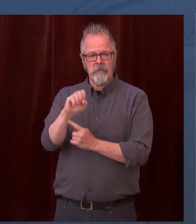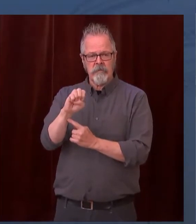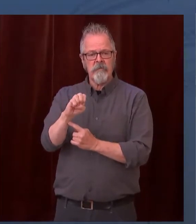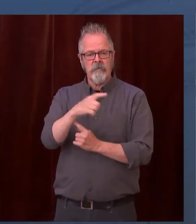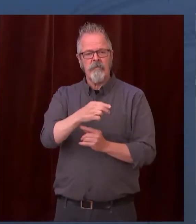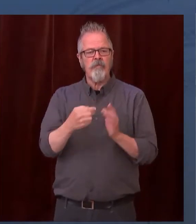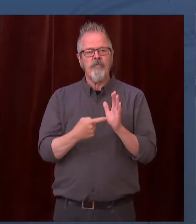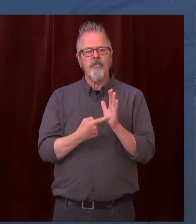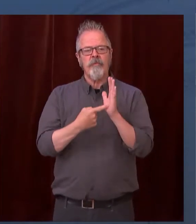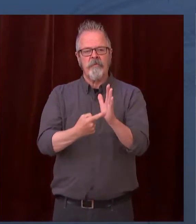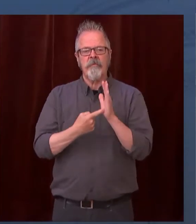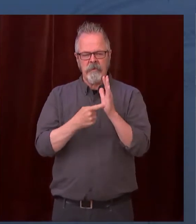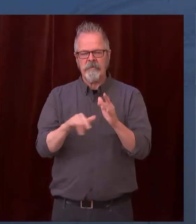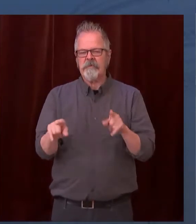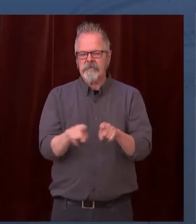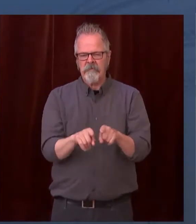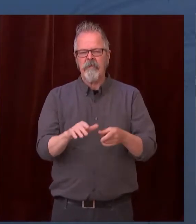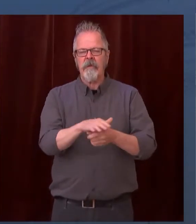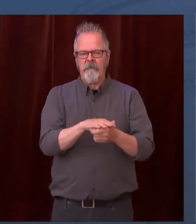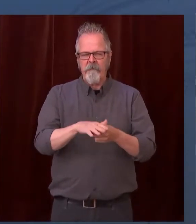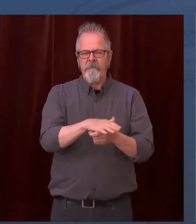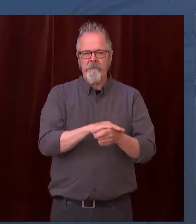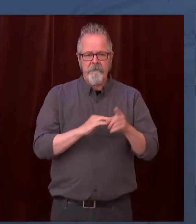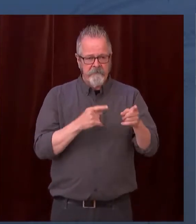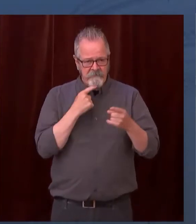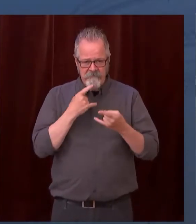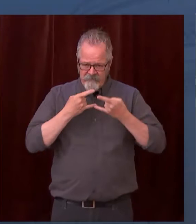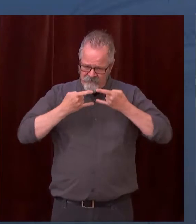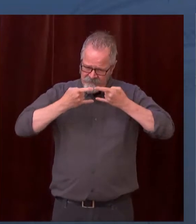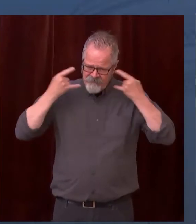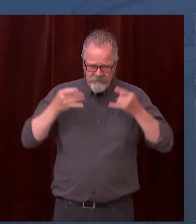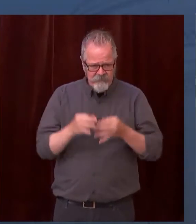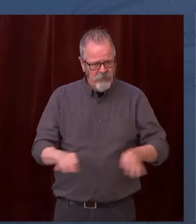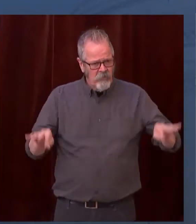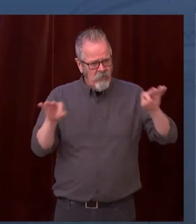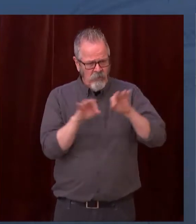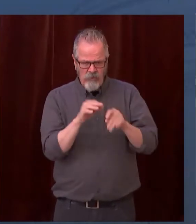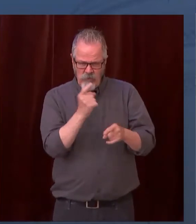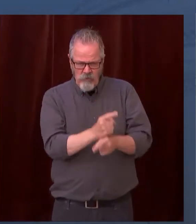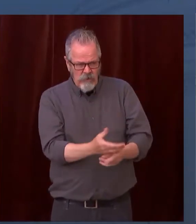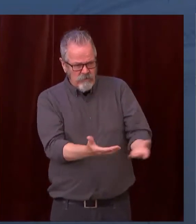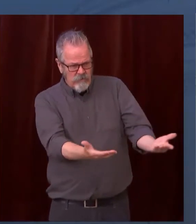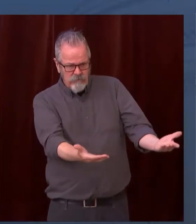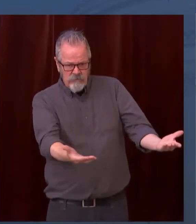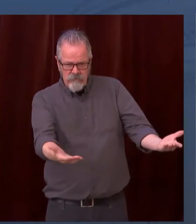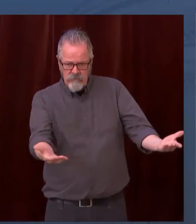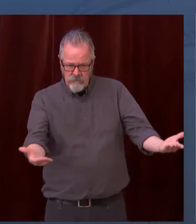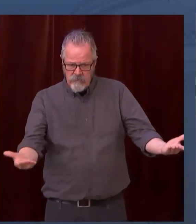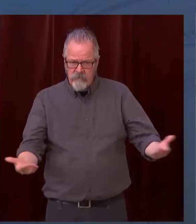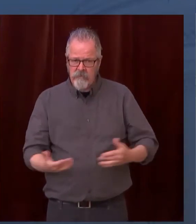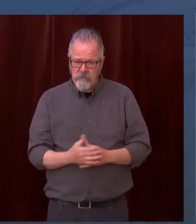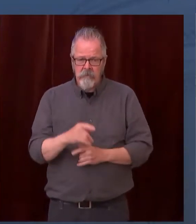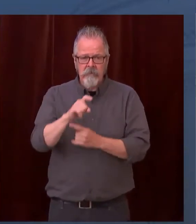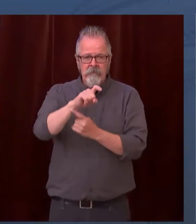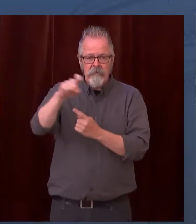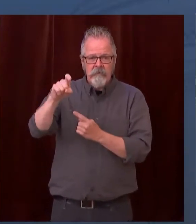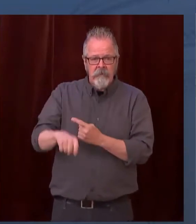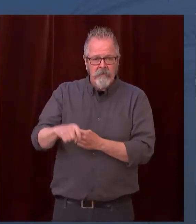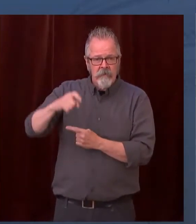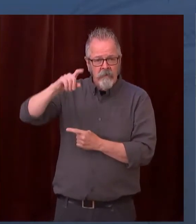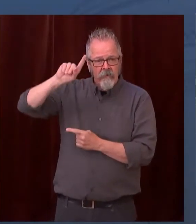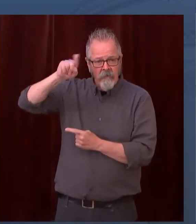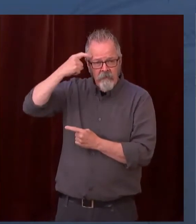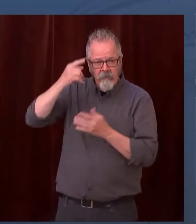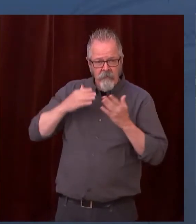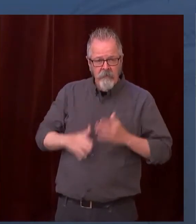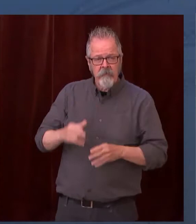Abbott, I think today, issued some rules about masking in Texas. Even the president yesterday